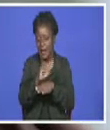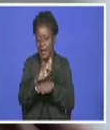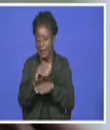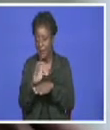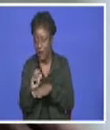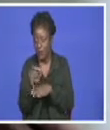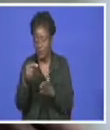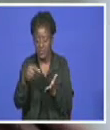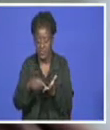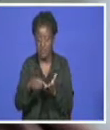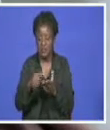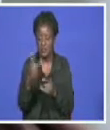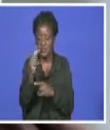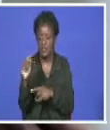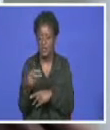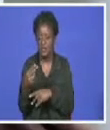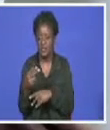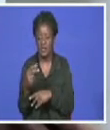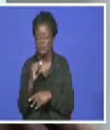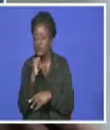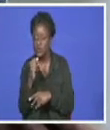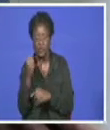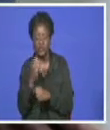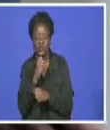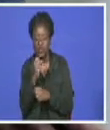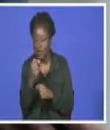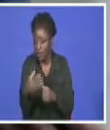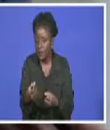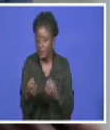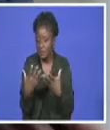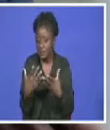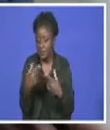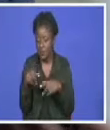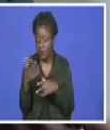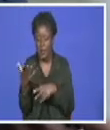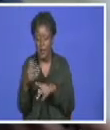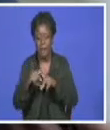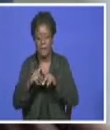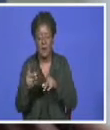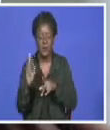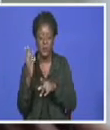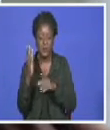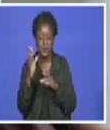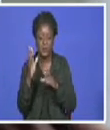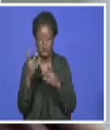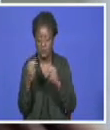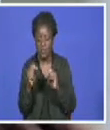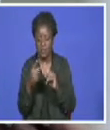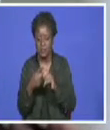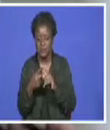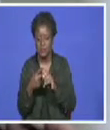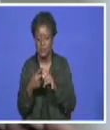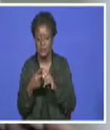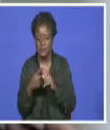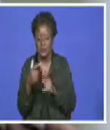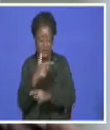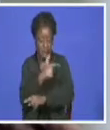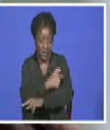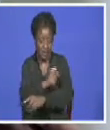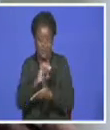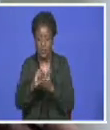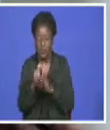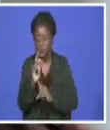the quantum that will be going there. But we will be seeking to vaccinate those persons for whom